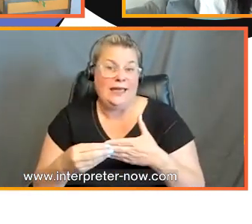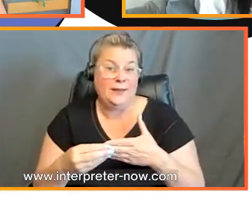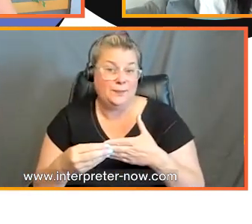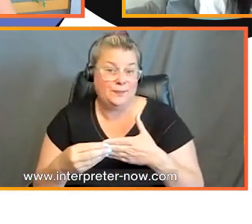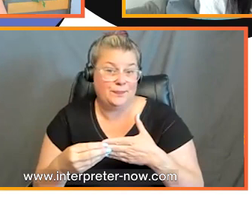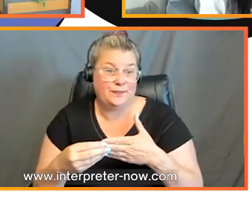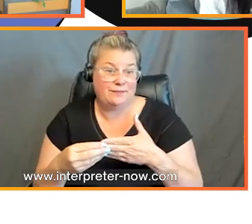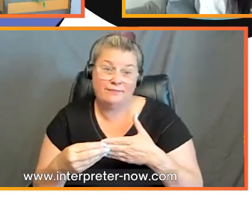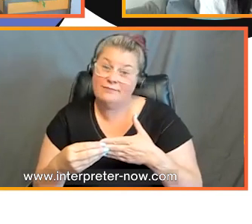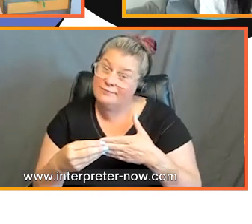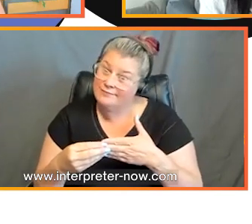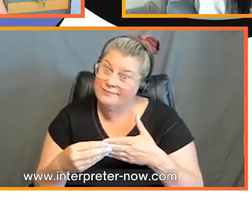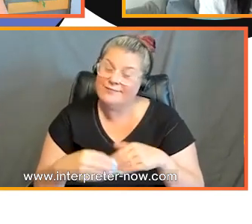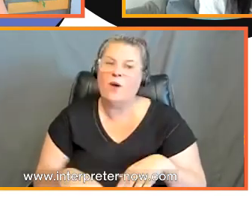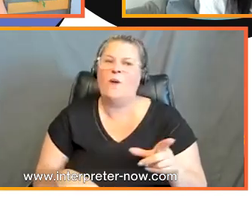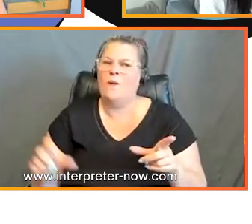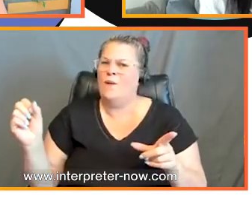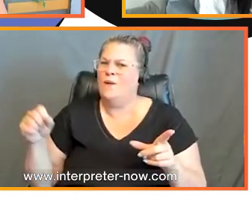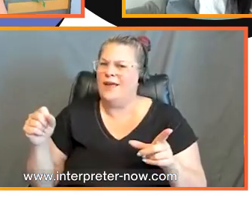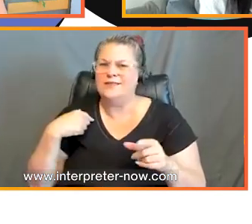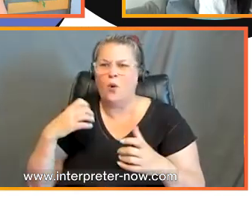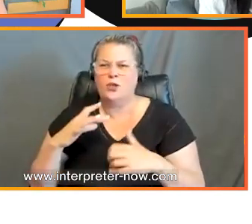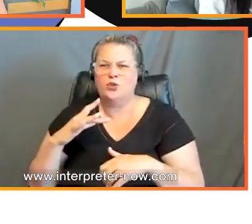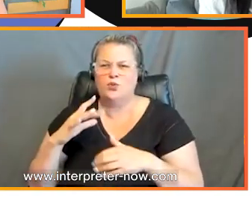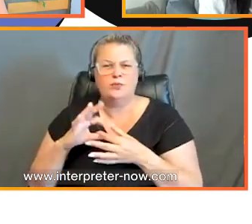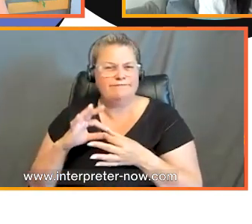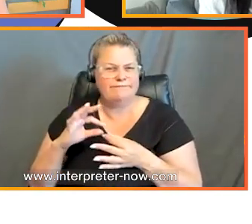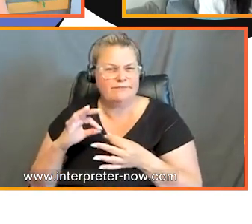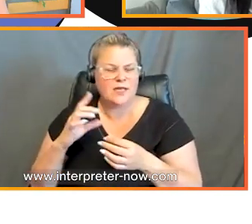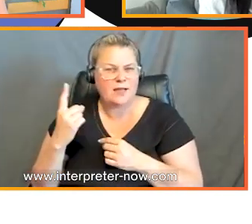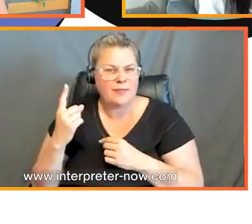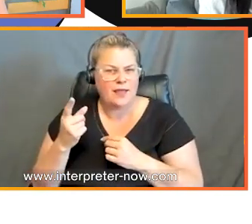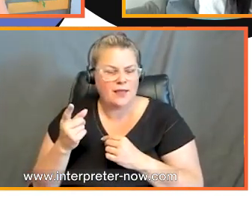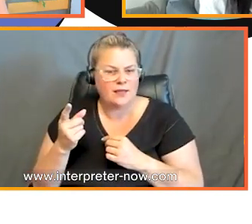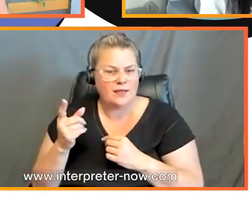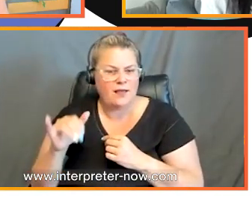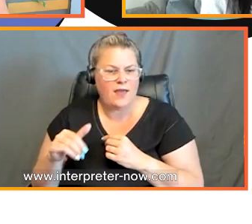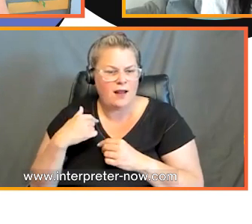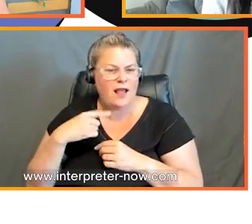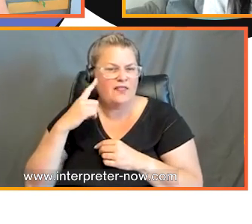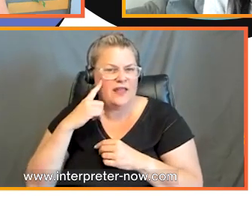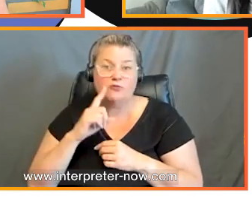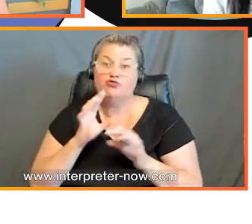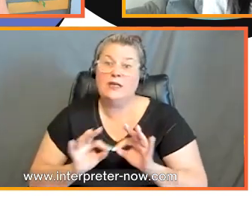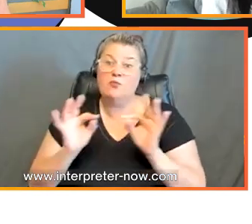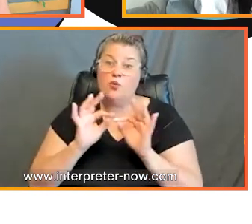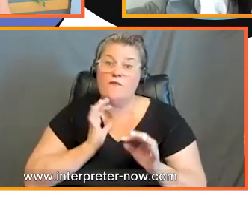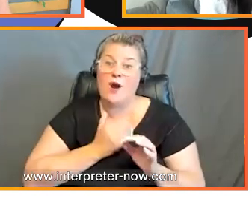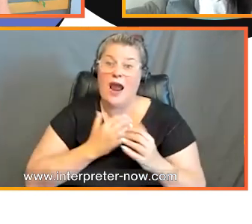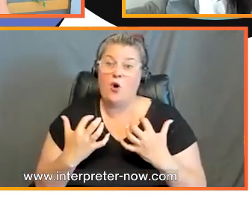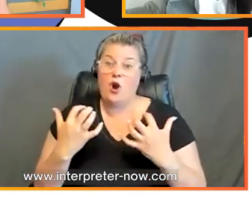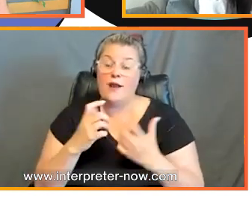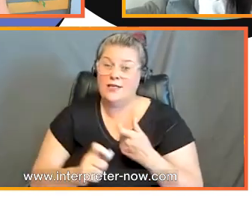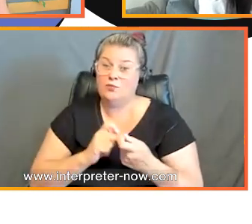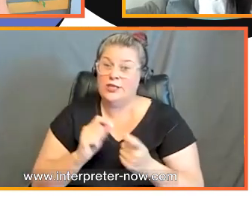Absolutely. I want to touch on something that's, I think, is really important for our audience in particular, is that you talk about a lot in terms of